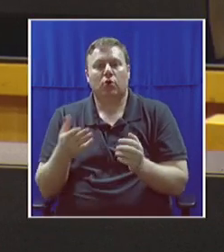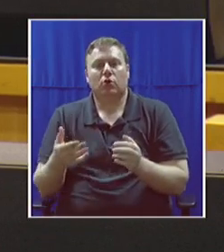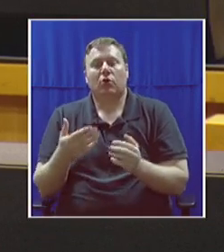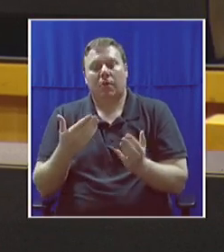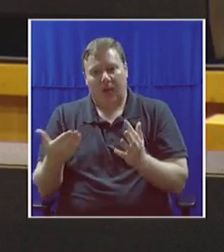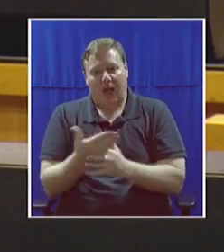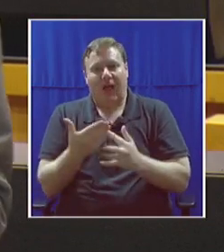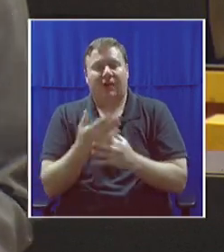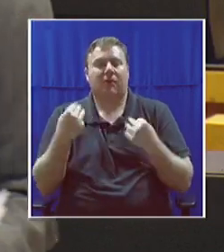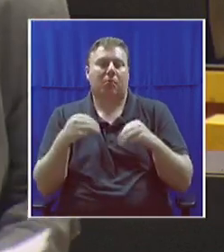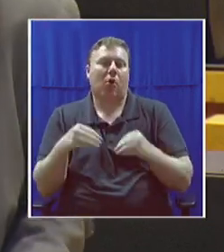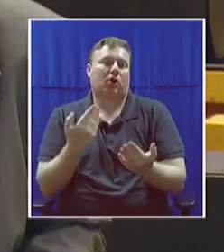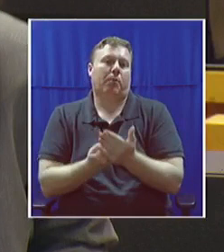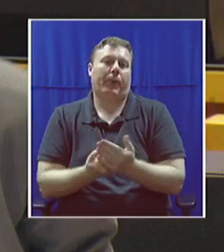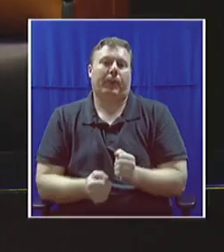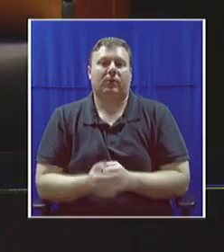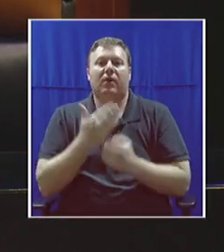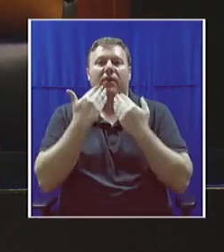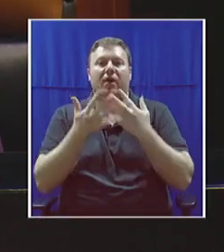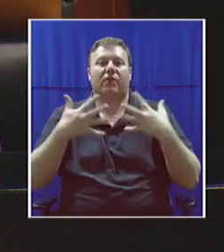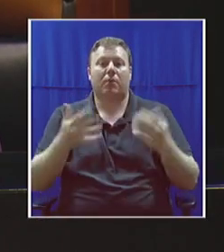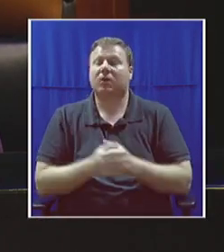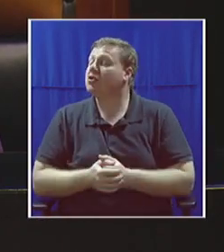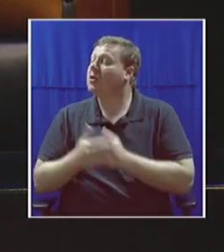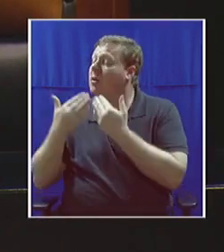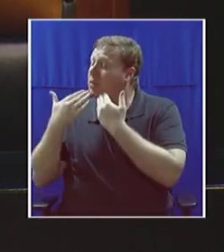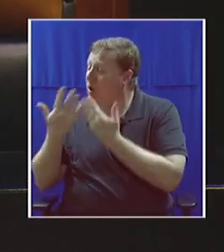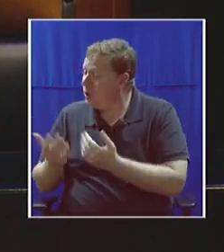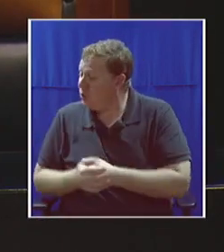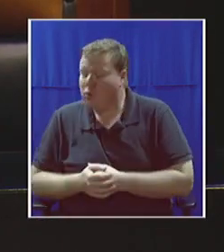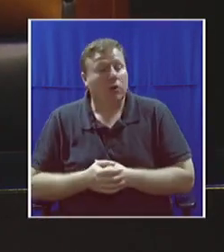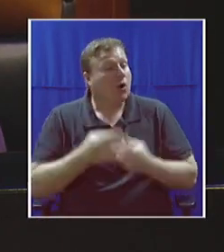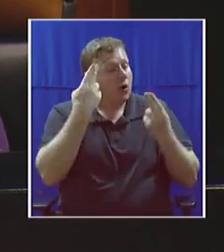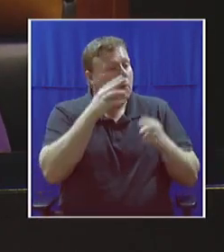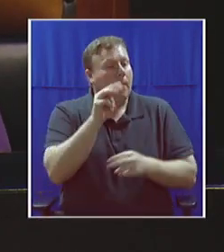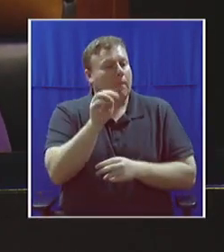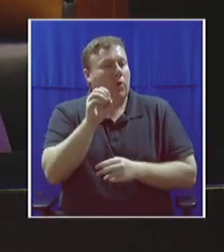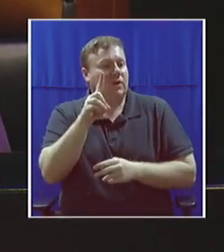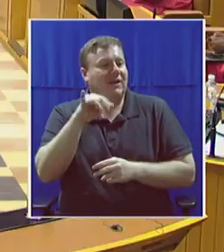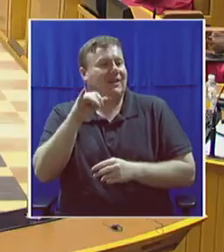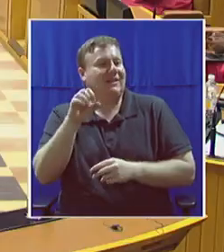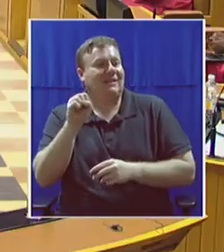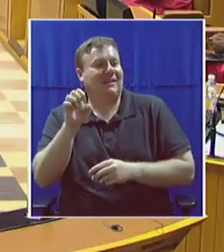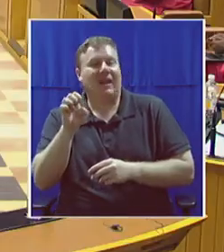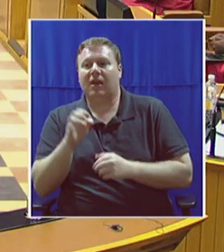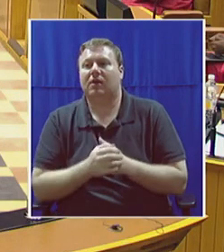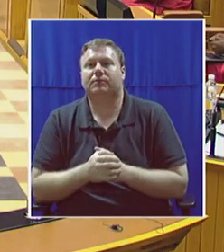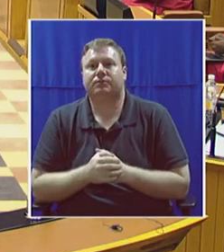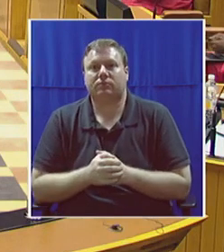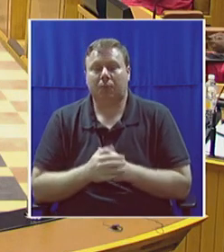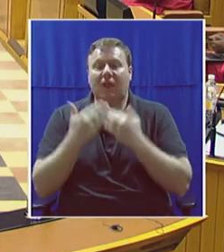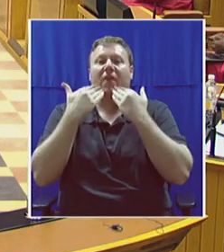markets thank you very much thank you honorable modisa thank you